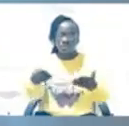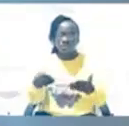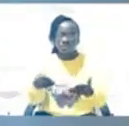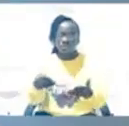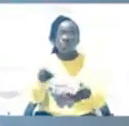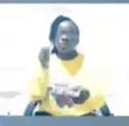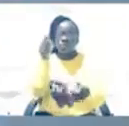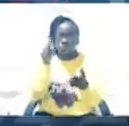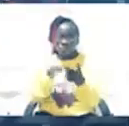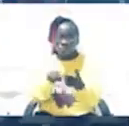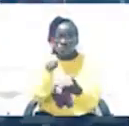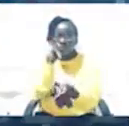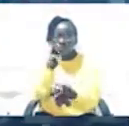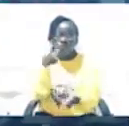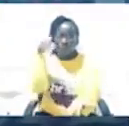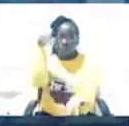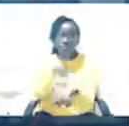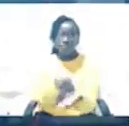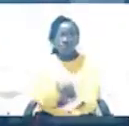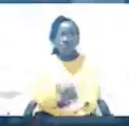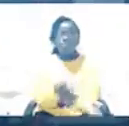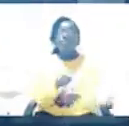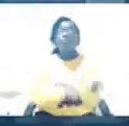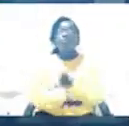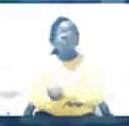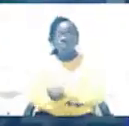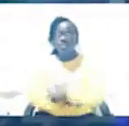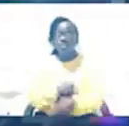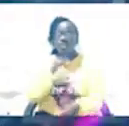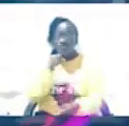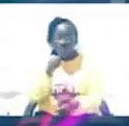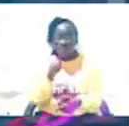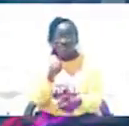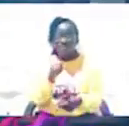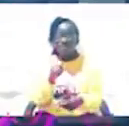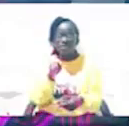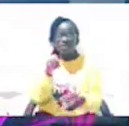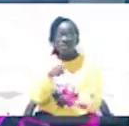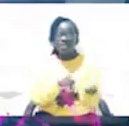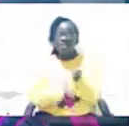Today is a day of recovery of your every lost.